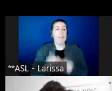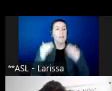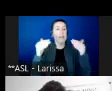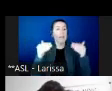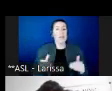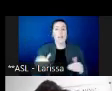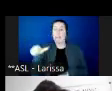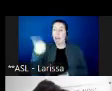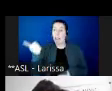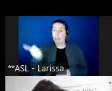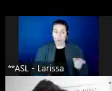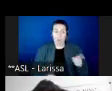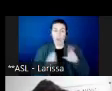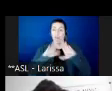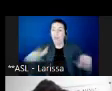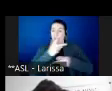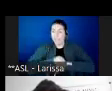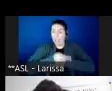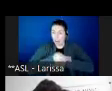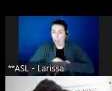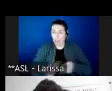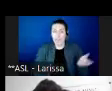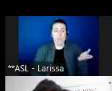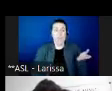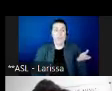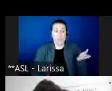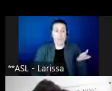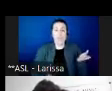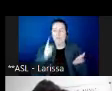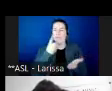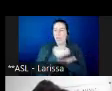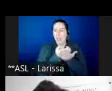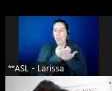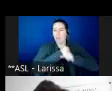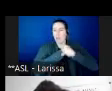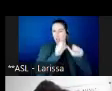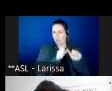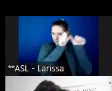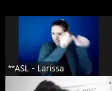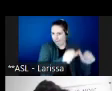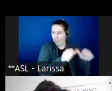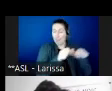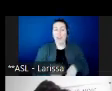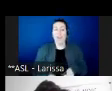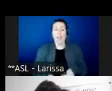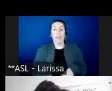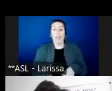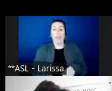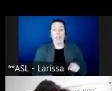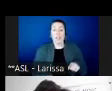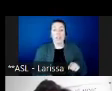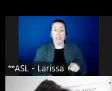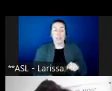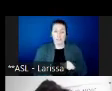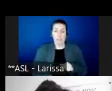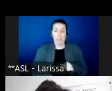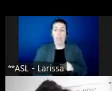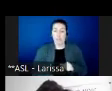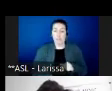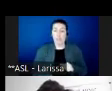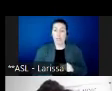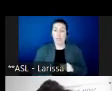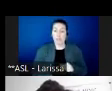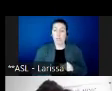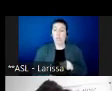section here is childcare under economic security. And childcare is actually one of the two